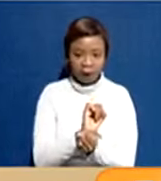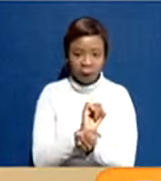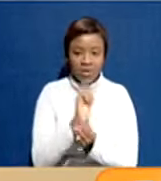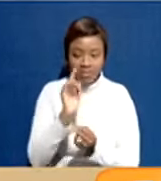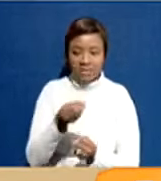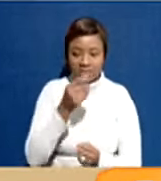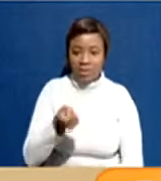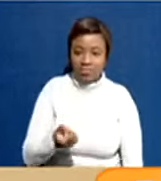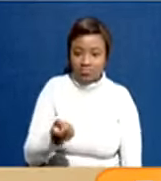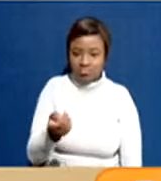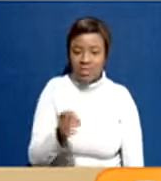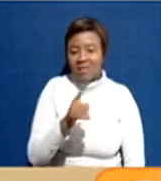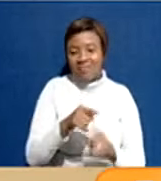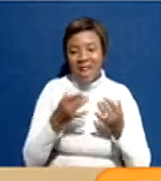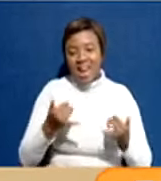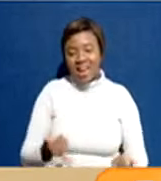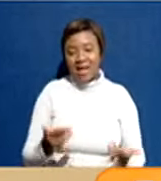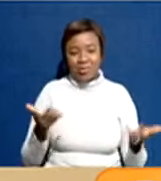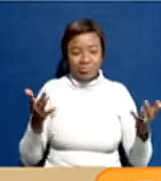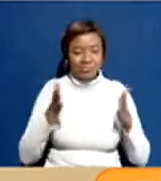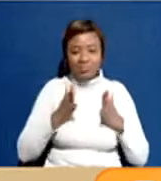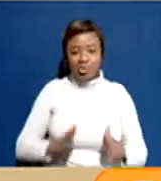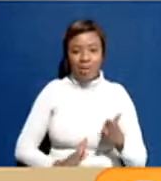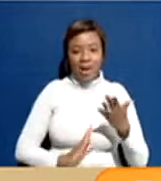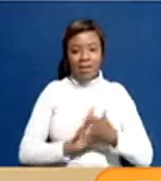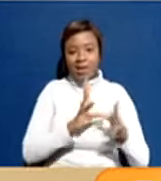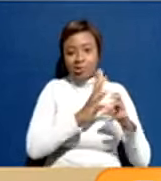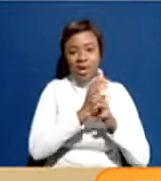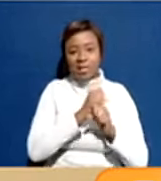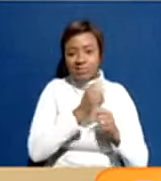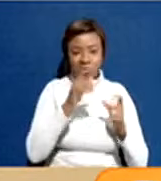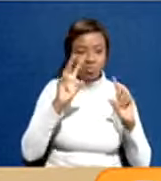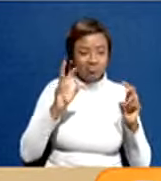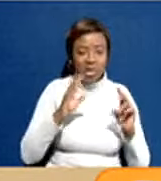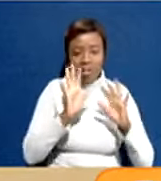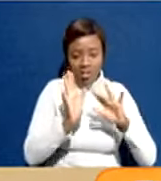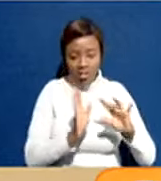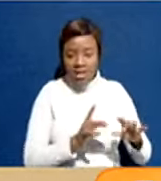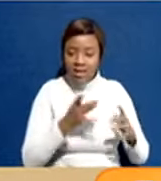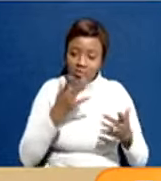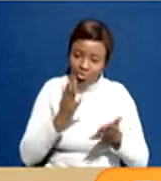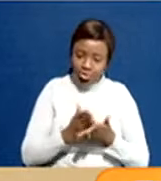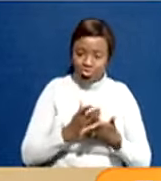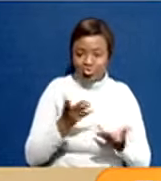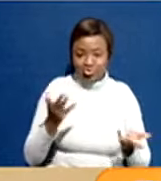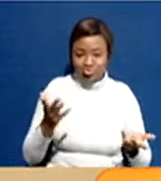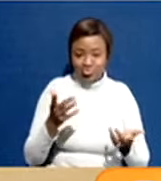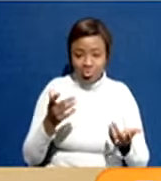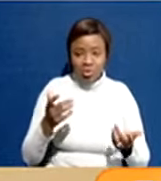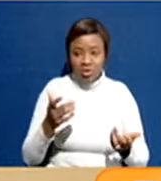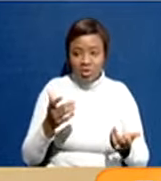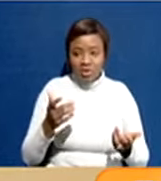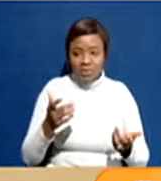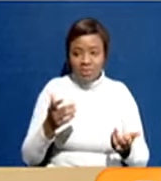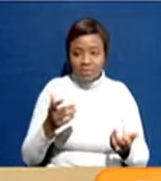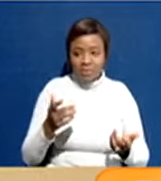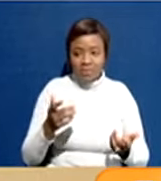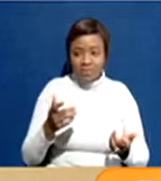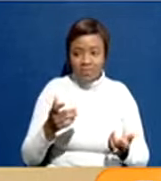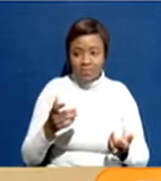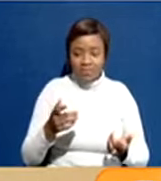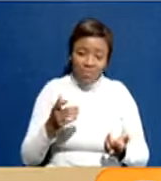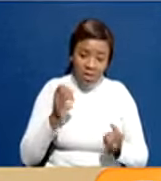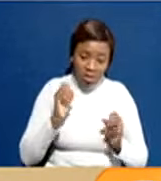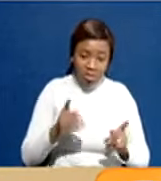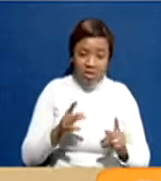human right issues, clients that are refusing medication, yes, we have a right because they are going out and spreading